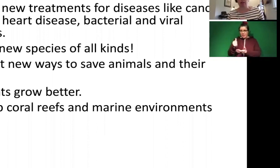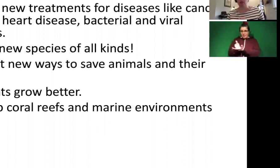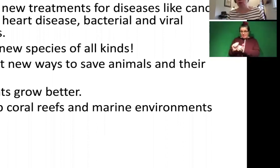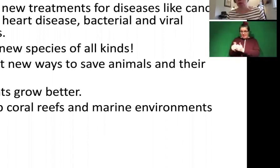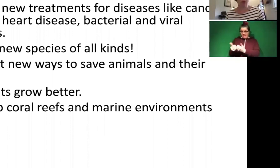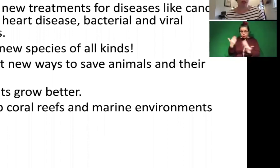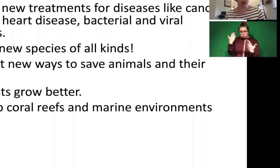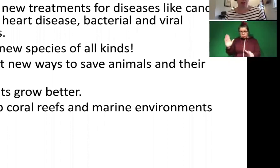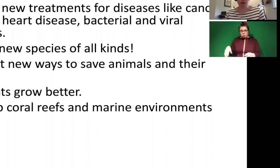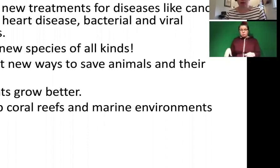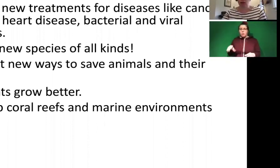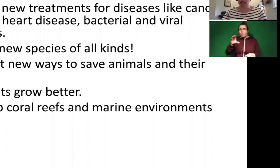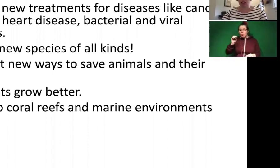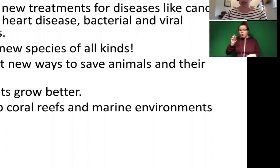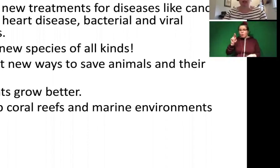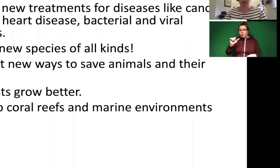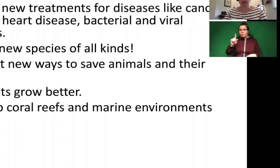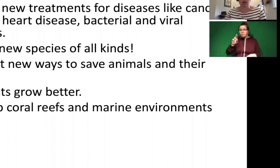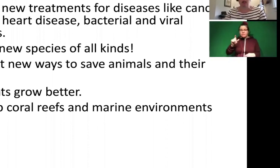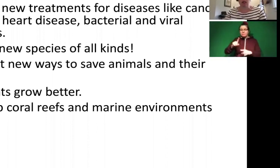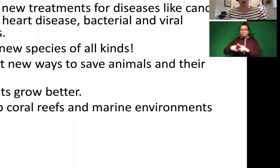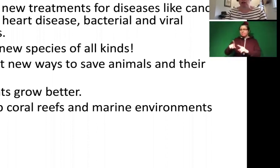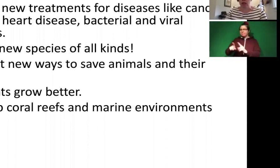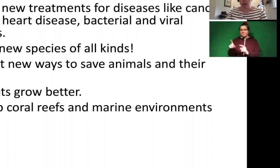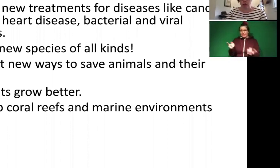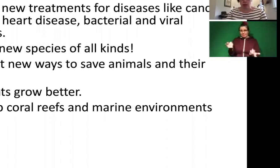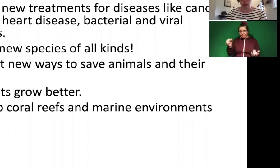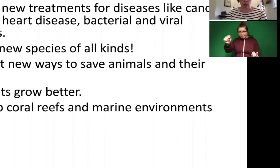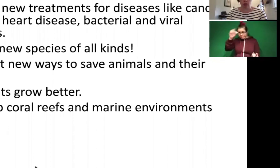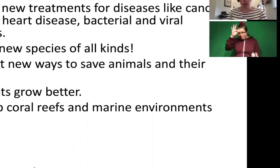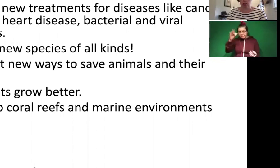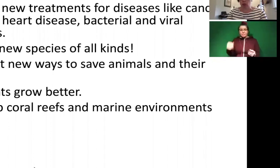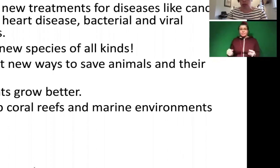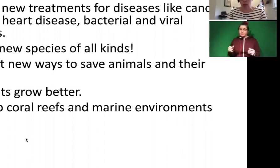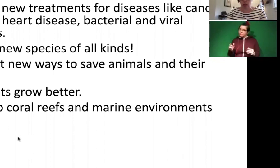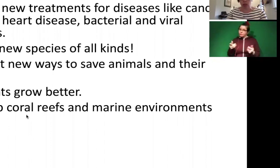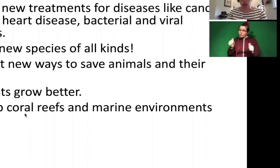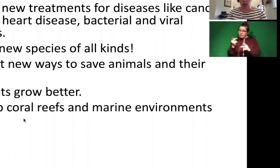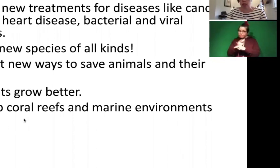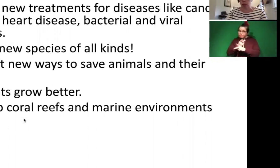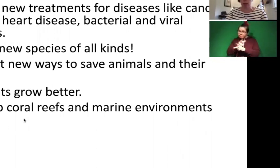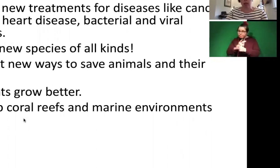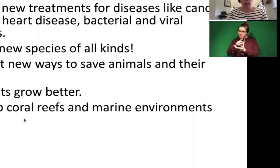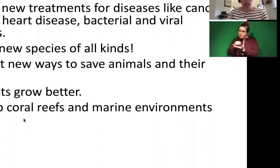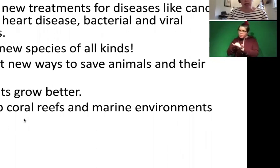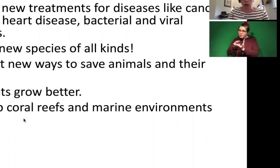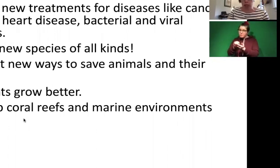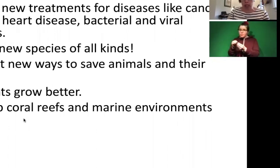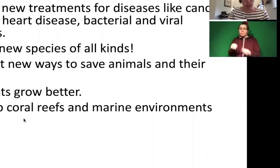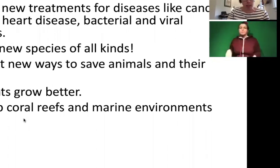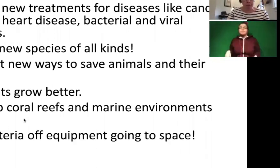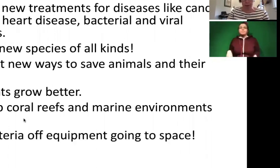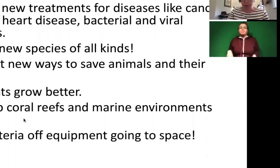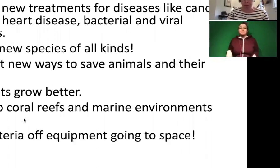animals and coral reefs and all sorts of other exciting things. And so this is a great thing to try and learn as we try to help save our